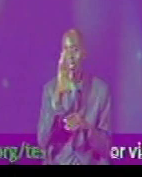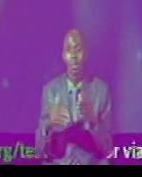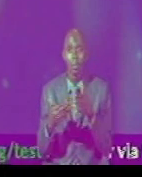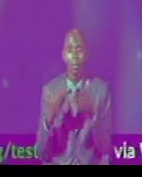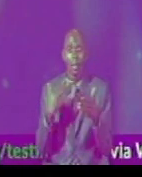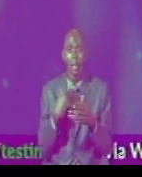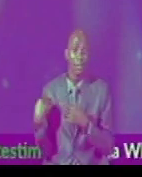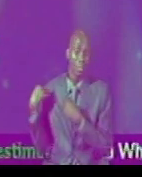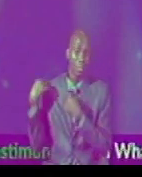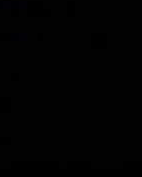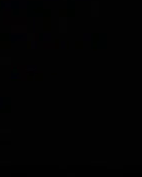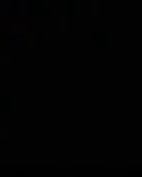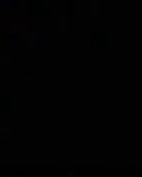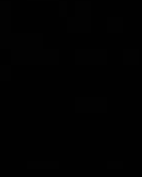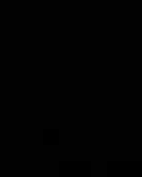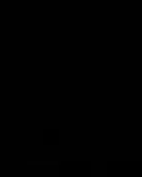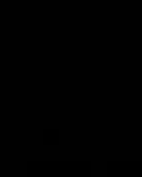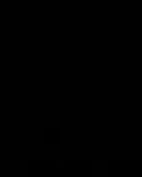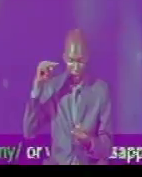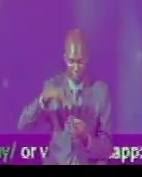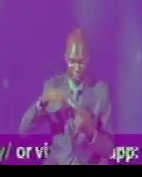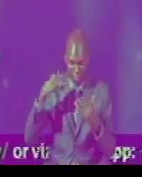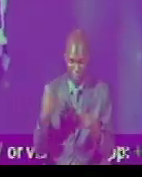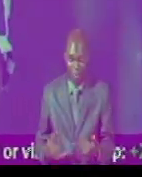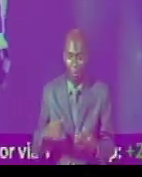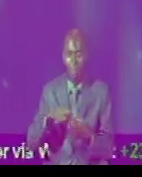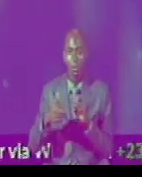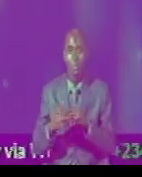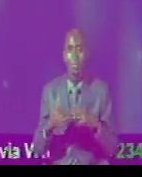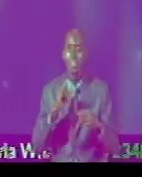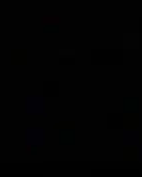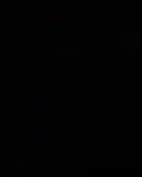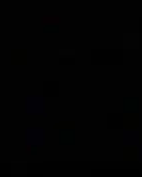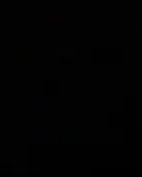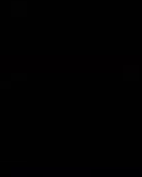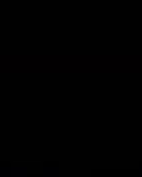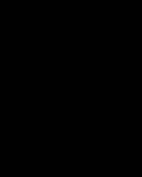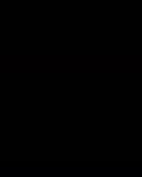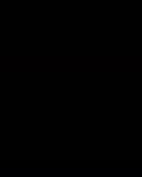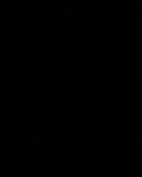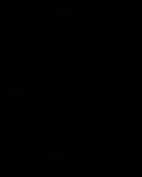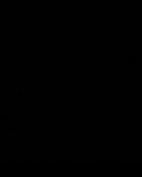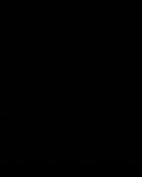till today, bedwetting is gone and forever gone in Jesus' name.